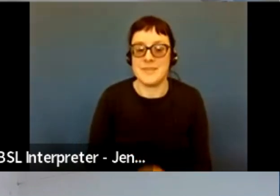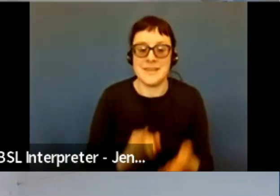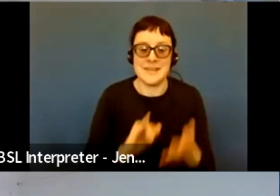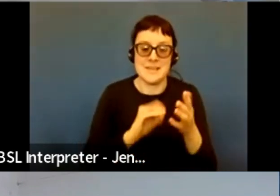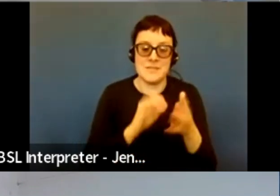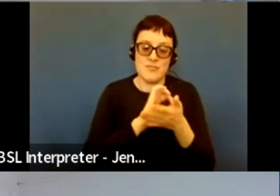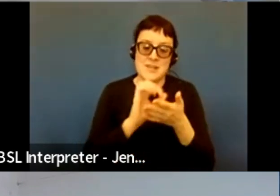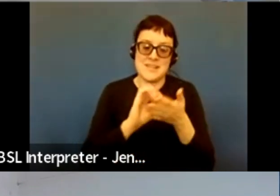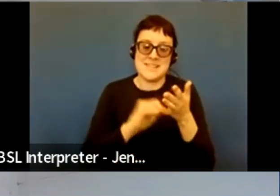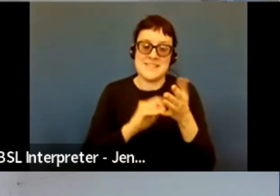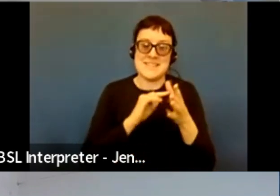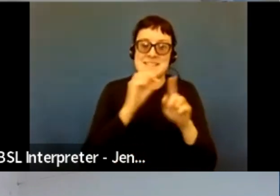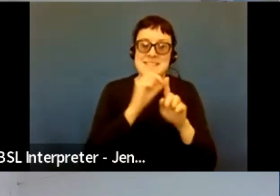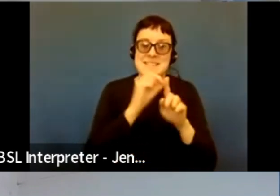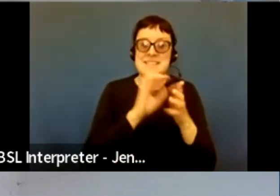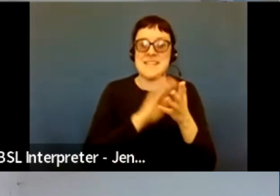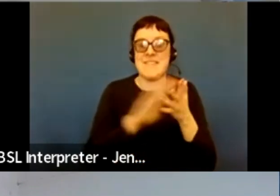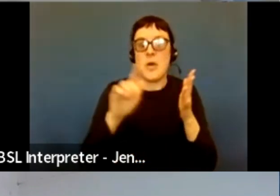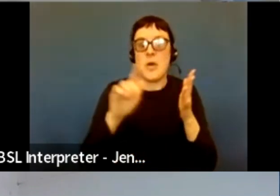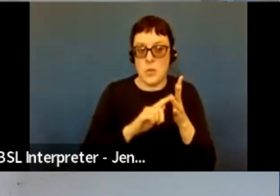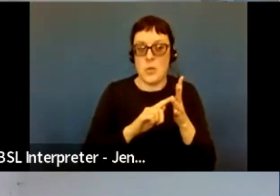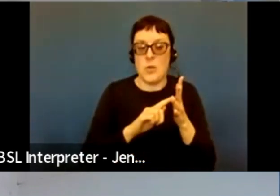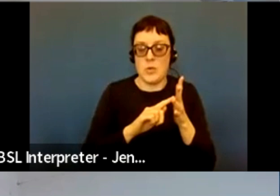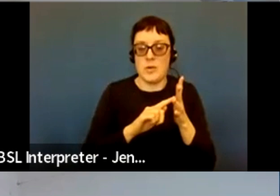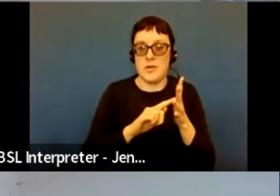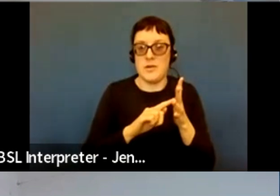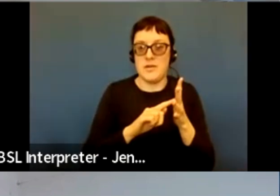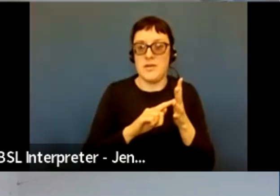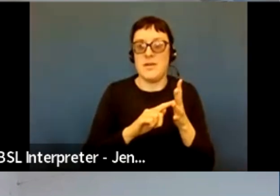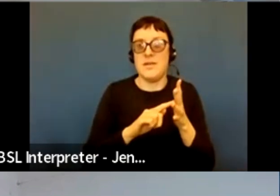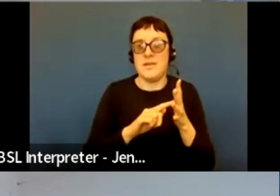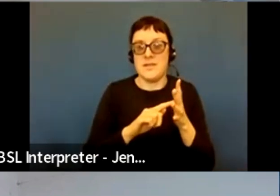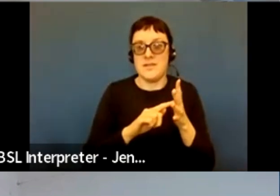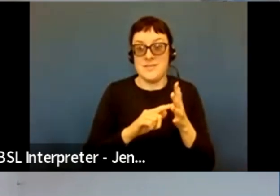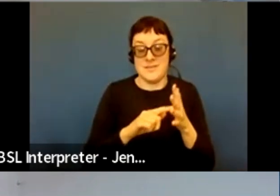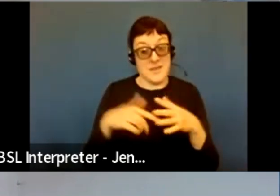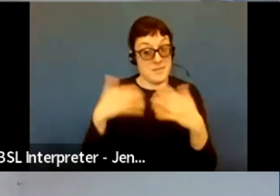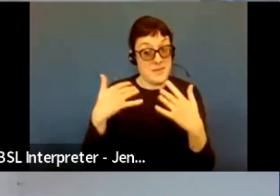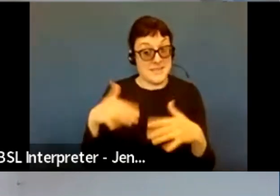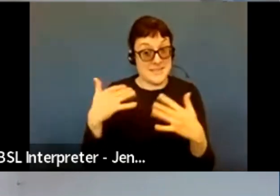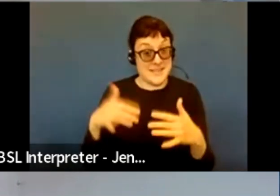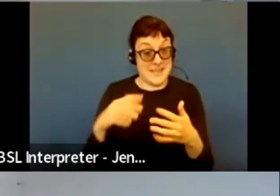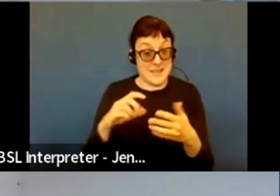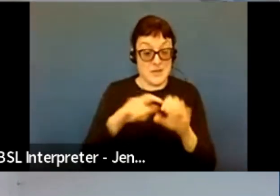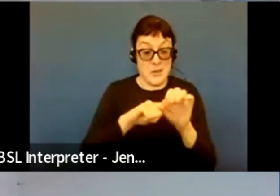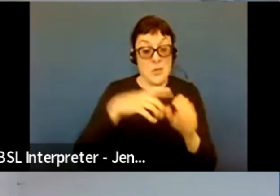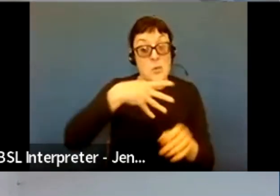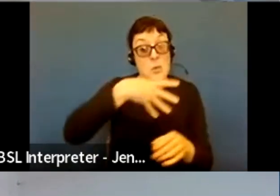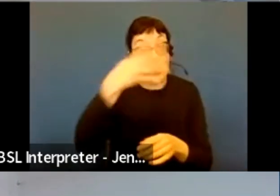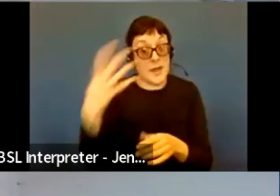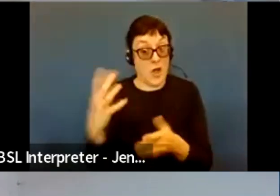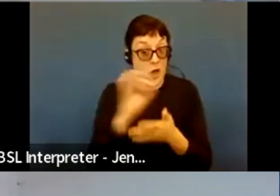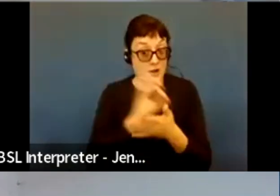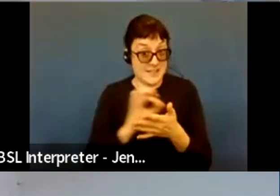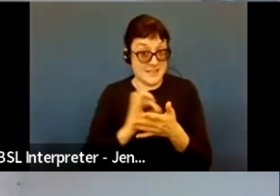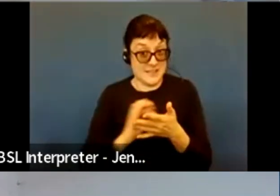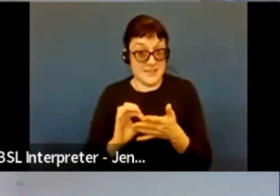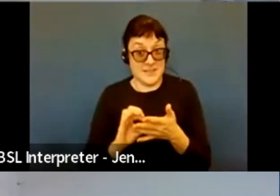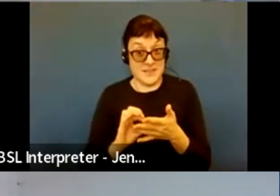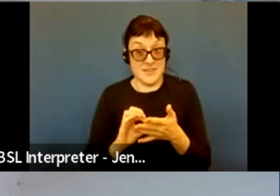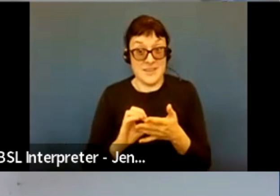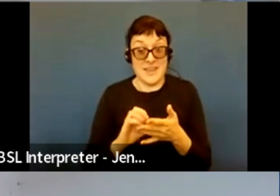Sappho, who, you know, and again, amazing queer artist who